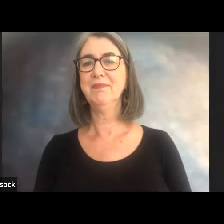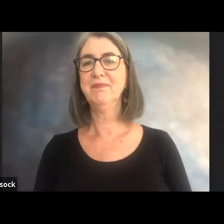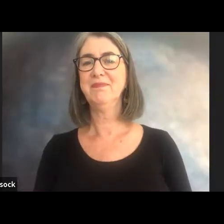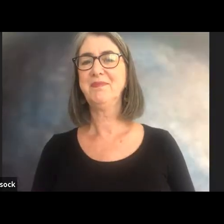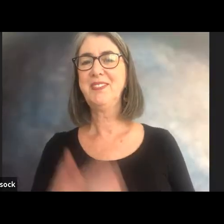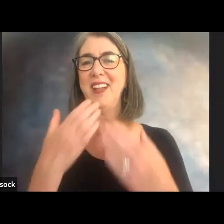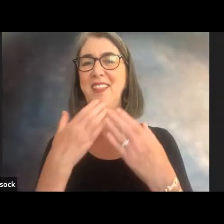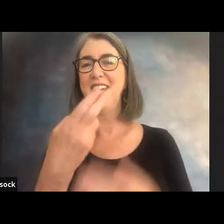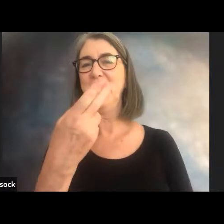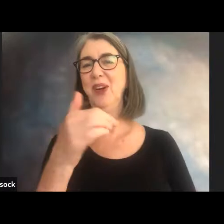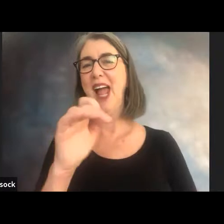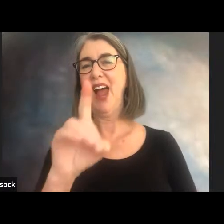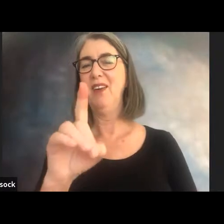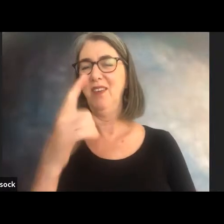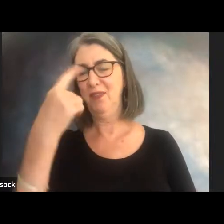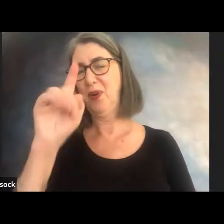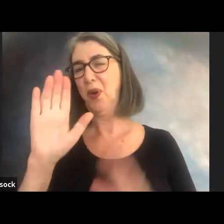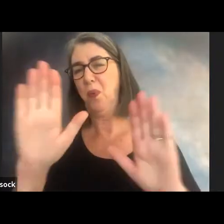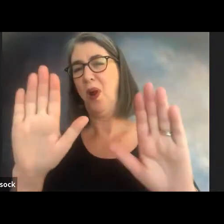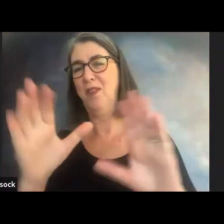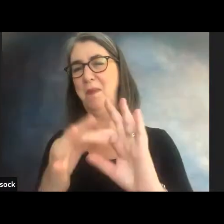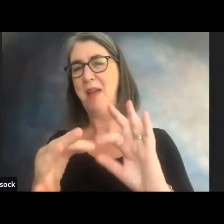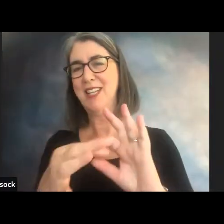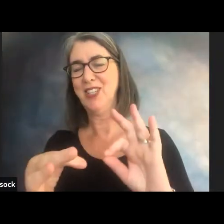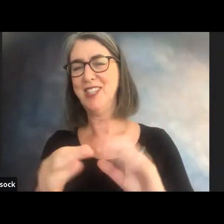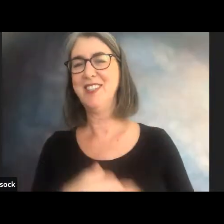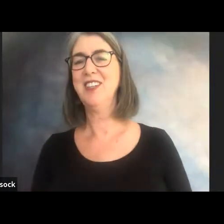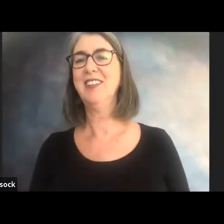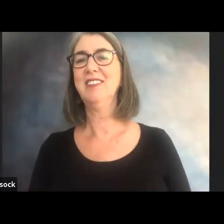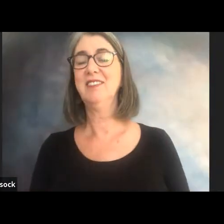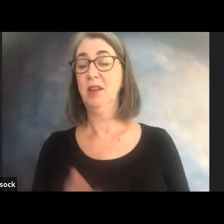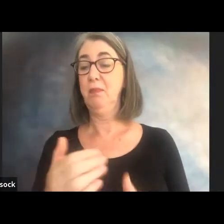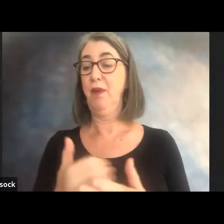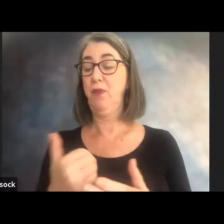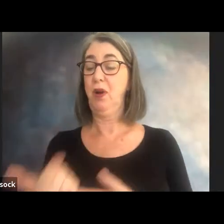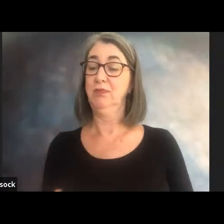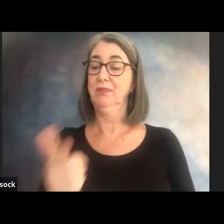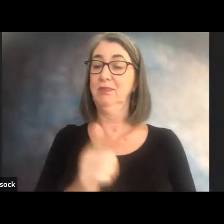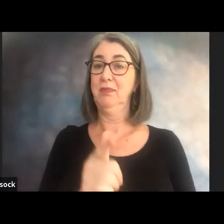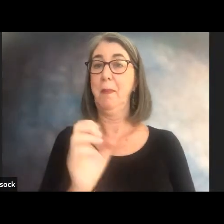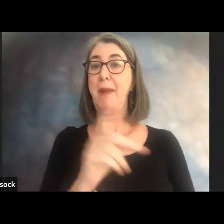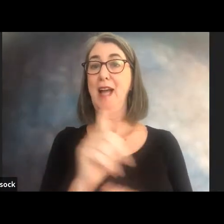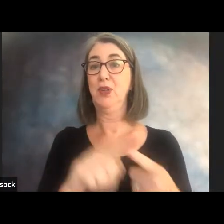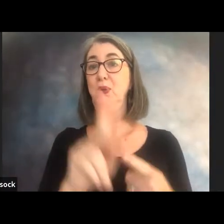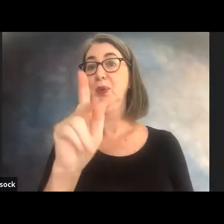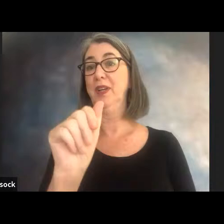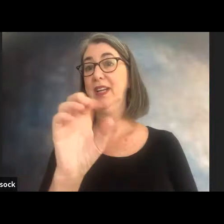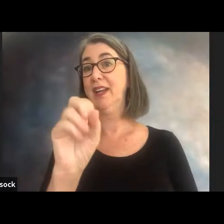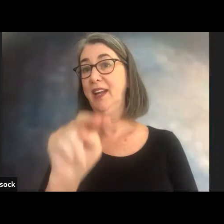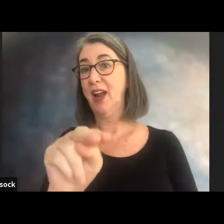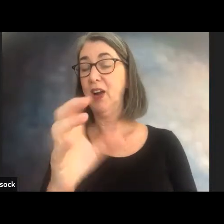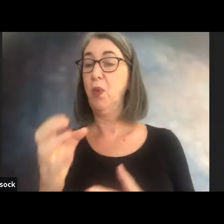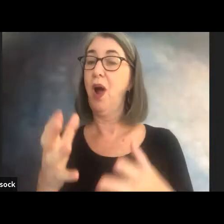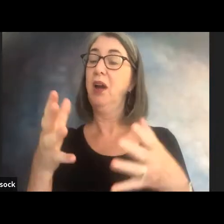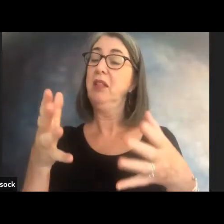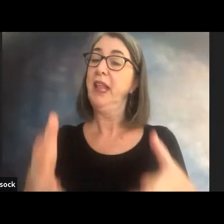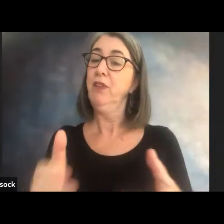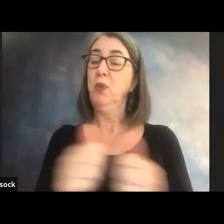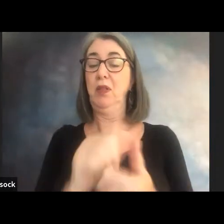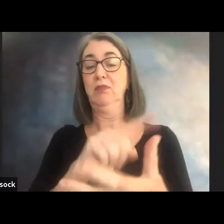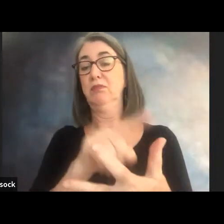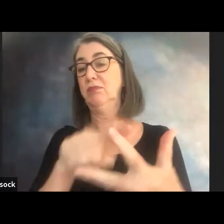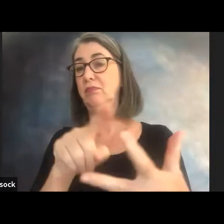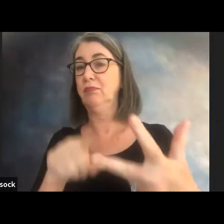Thank you, Howard, for your wonderful message. Before I hand you back over to Karen, I want to leave you with 3